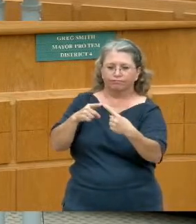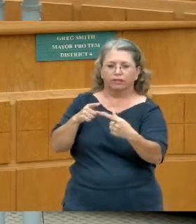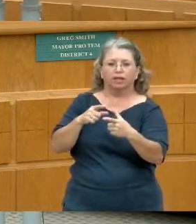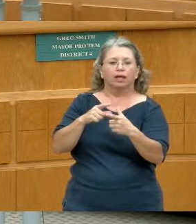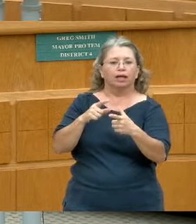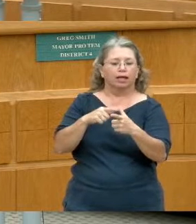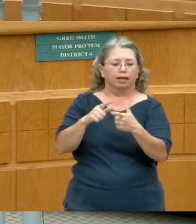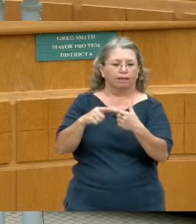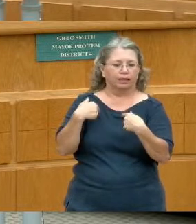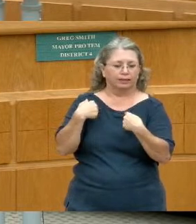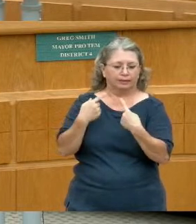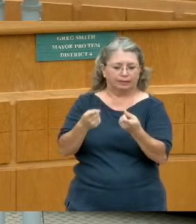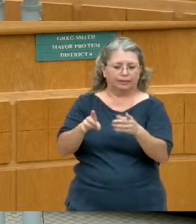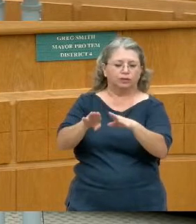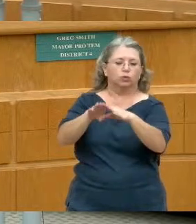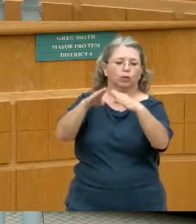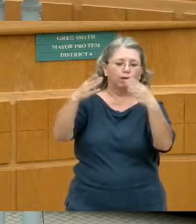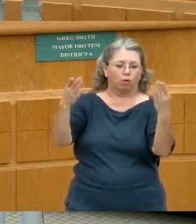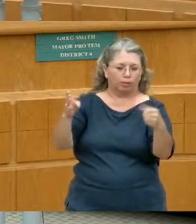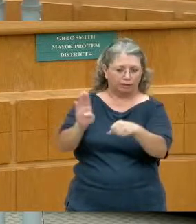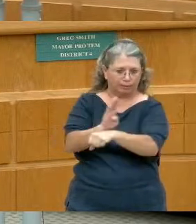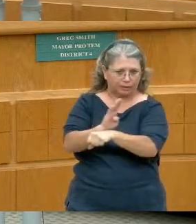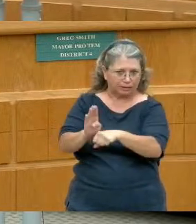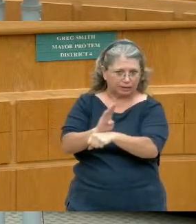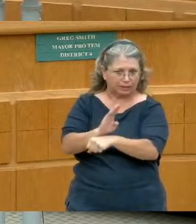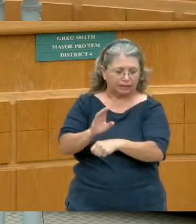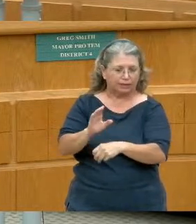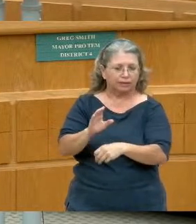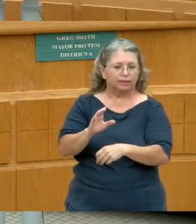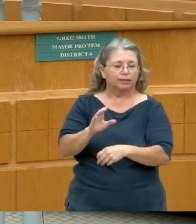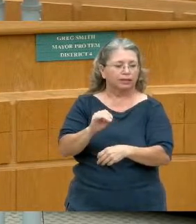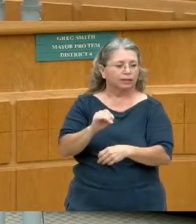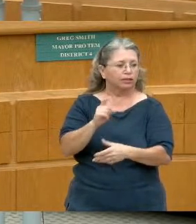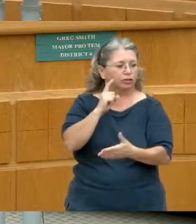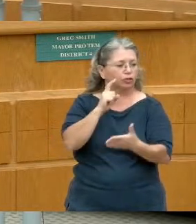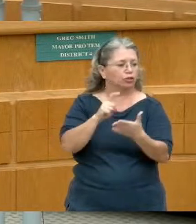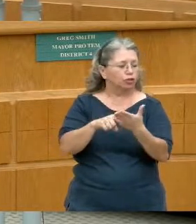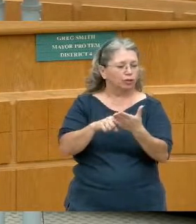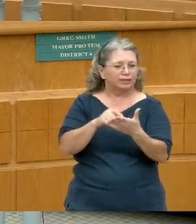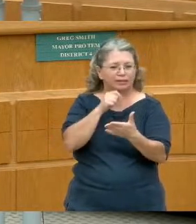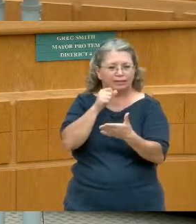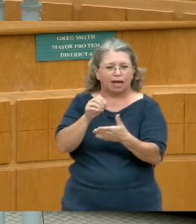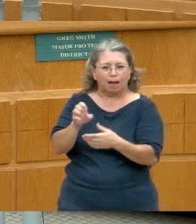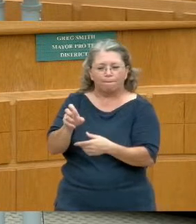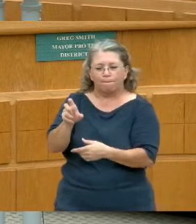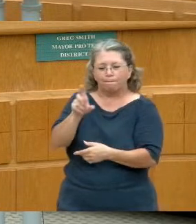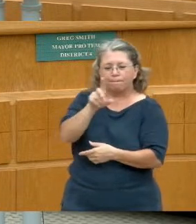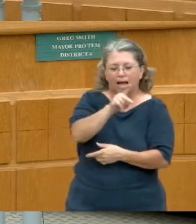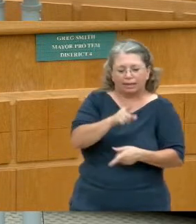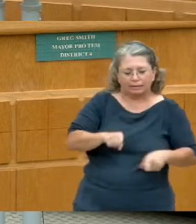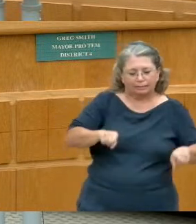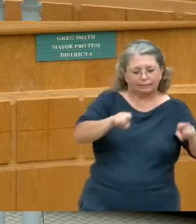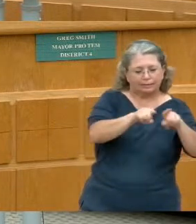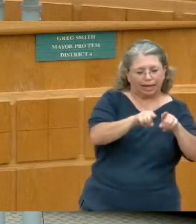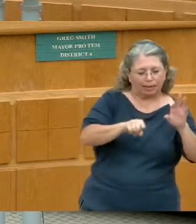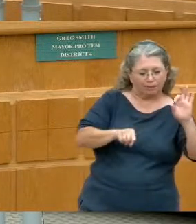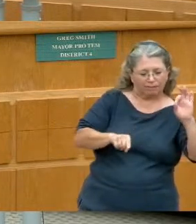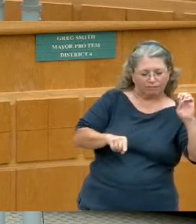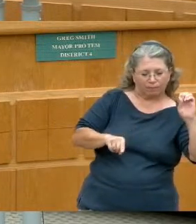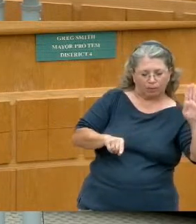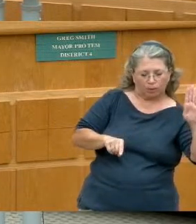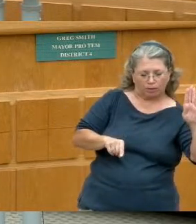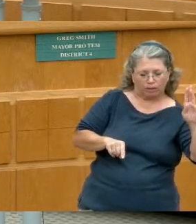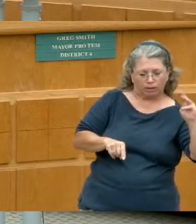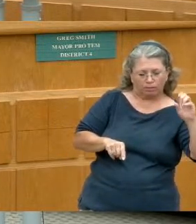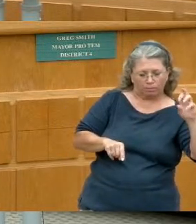again, and we're back to a situation that's not quite exactly what we had in February and March, but it's getting close to the same amount